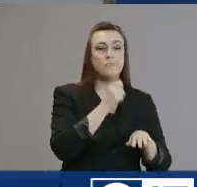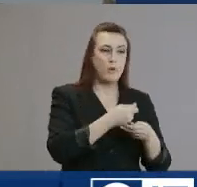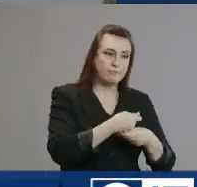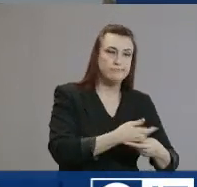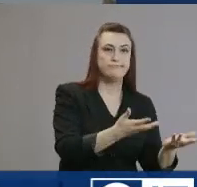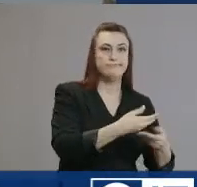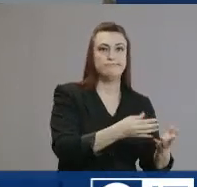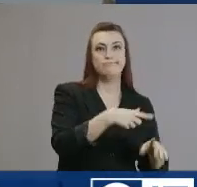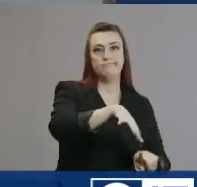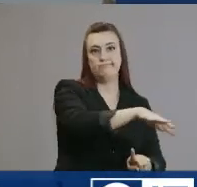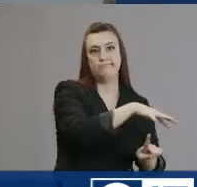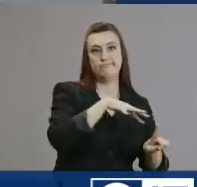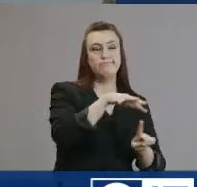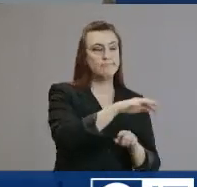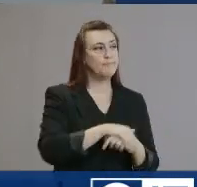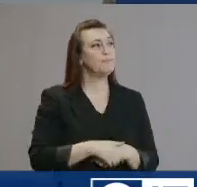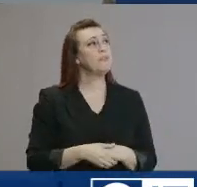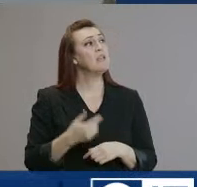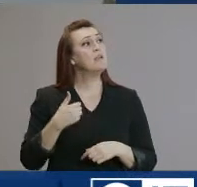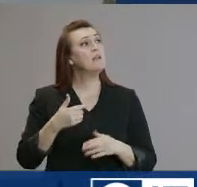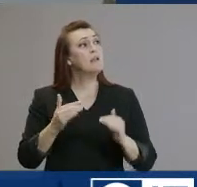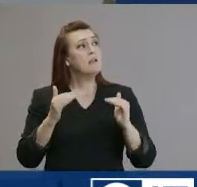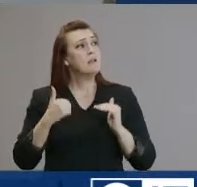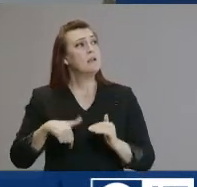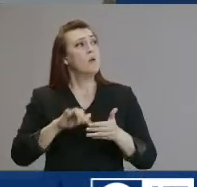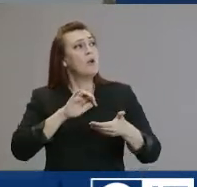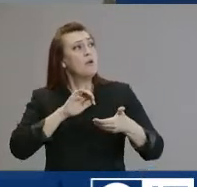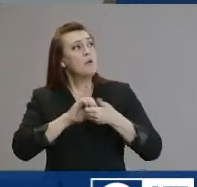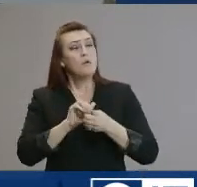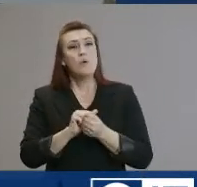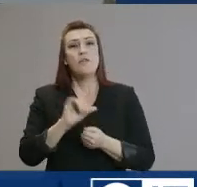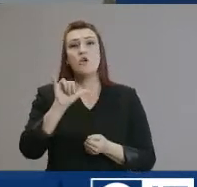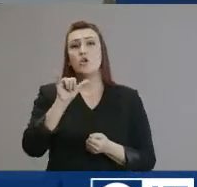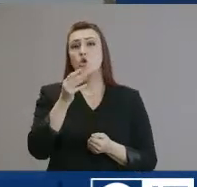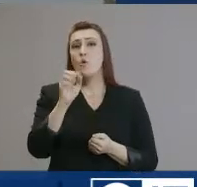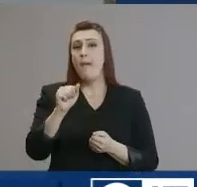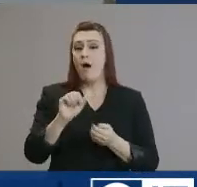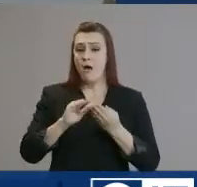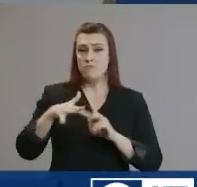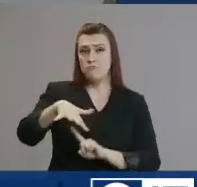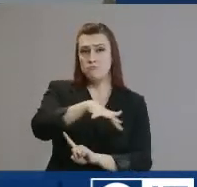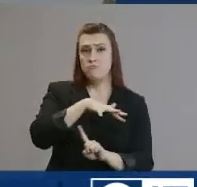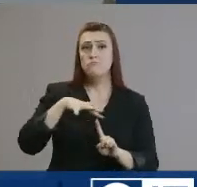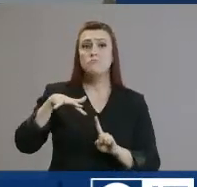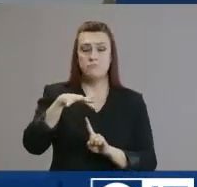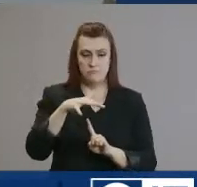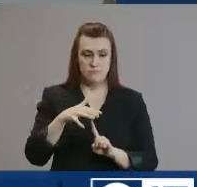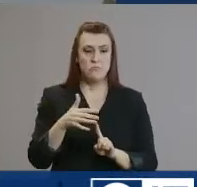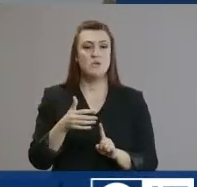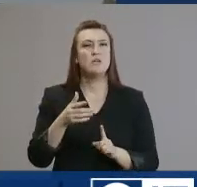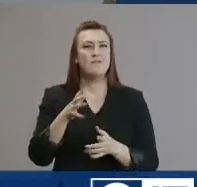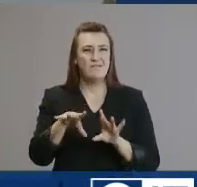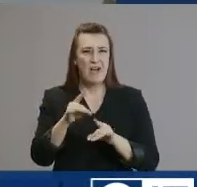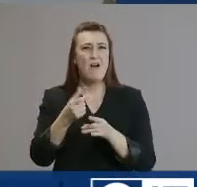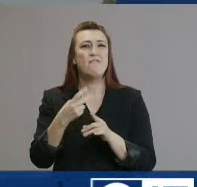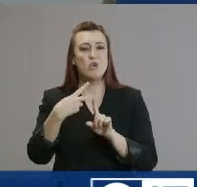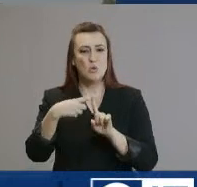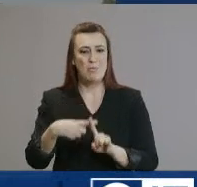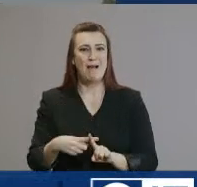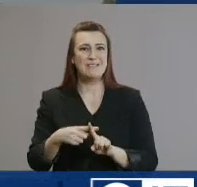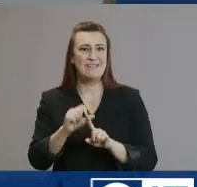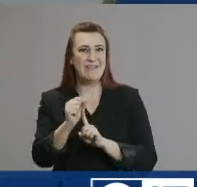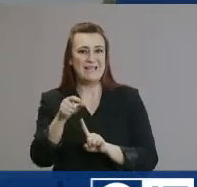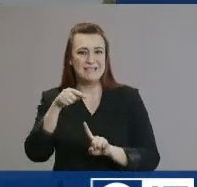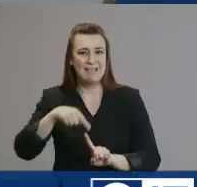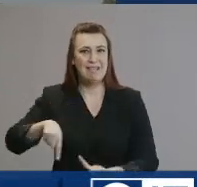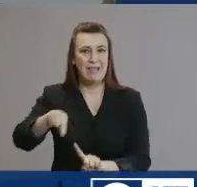provide diagnostic testing in response to some cases that had been identified at the UMA complex. And then